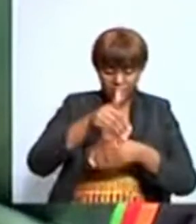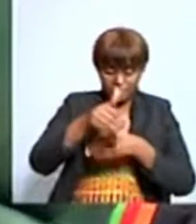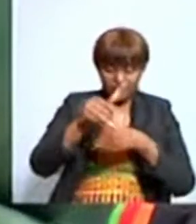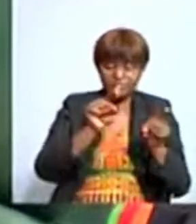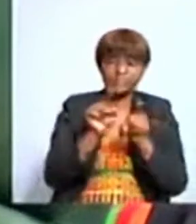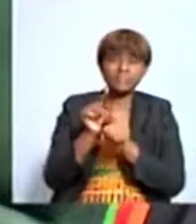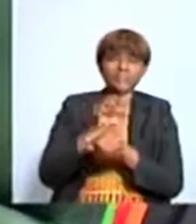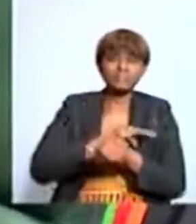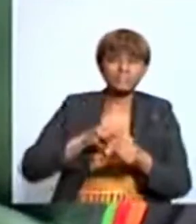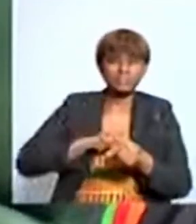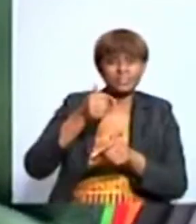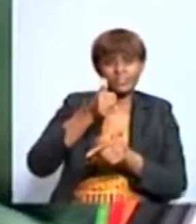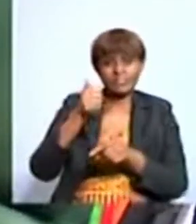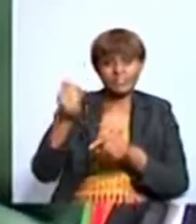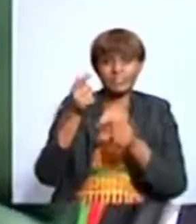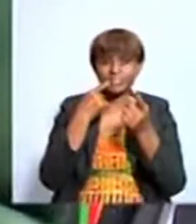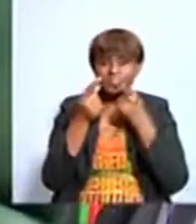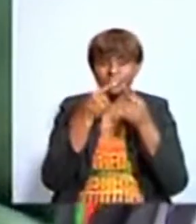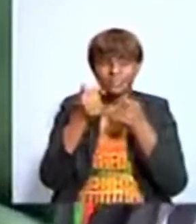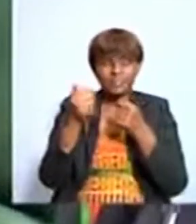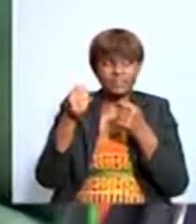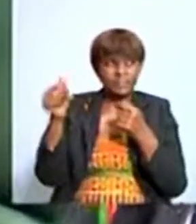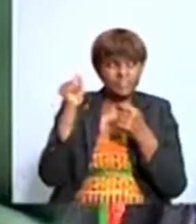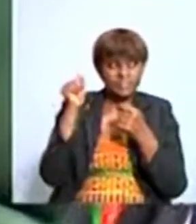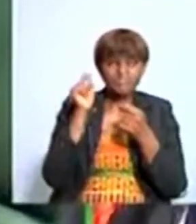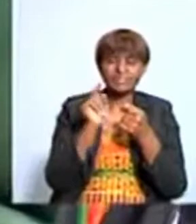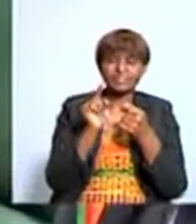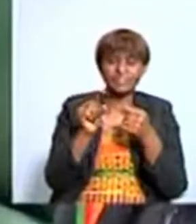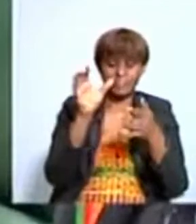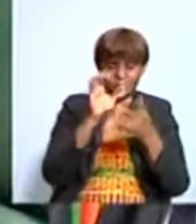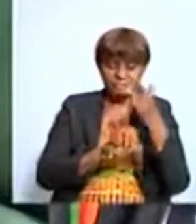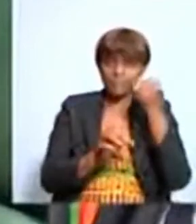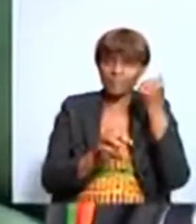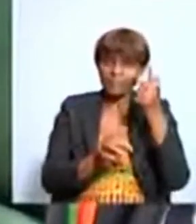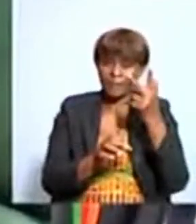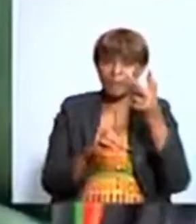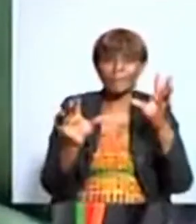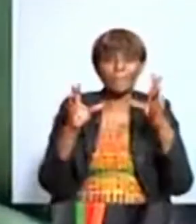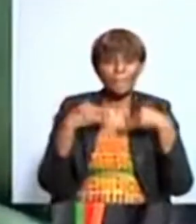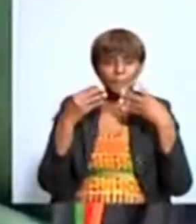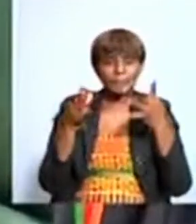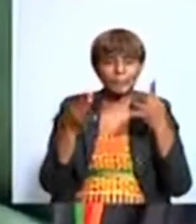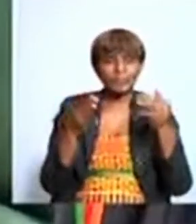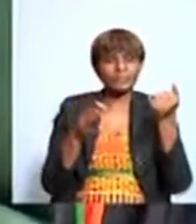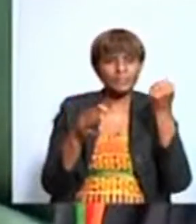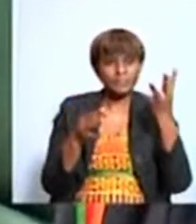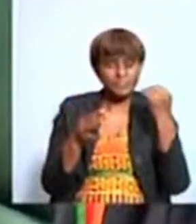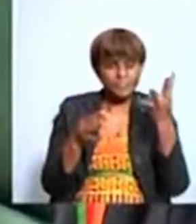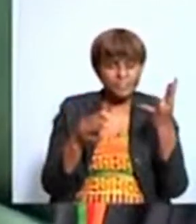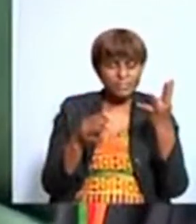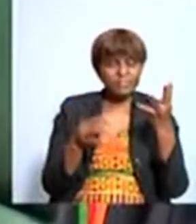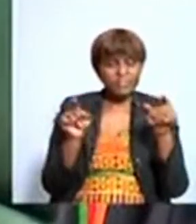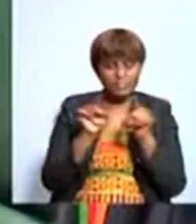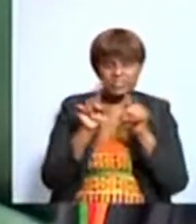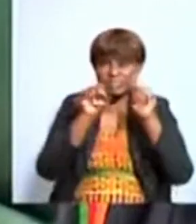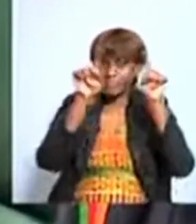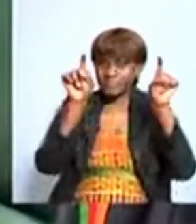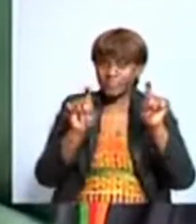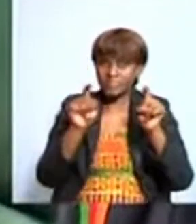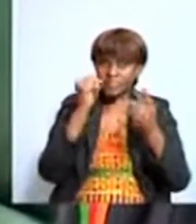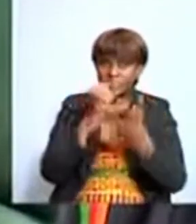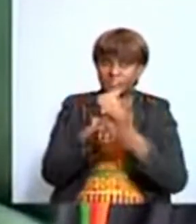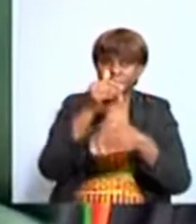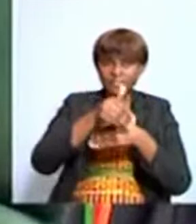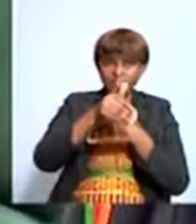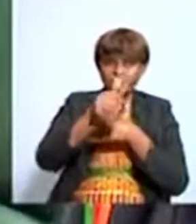member. Any debate, any objection? Clause 13 is agreed to. Clause 14, Certificate of registration.